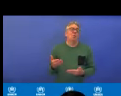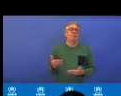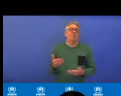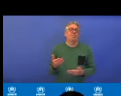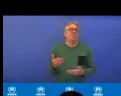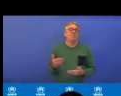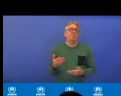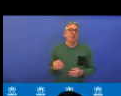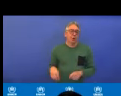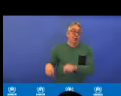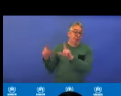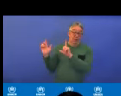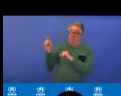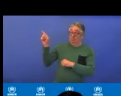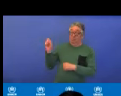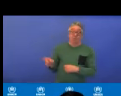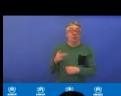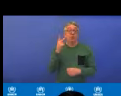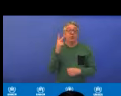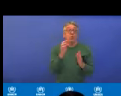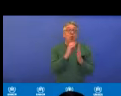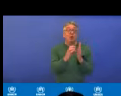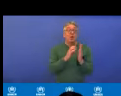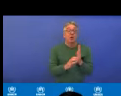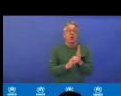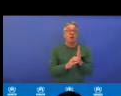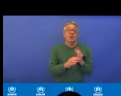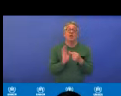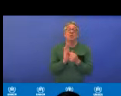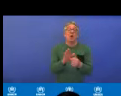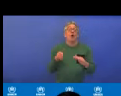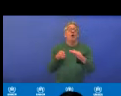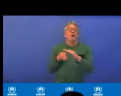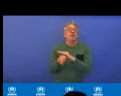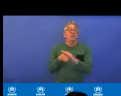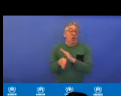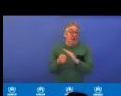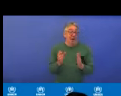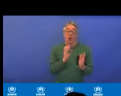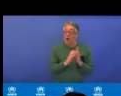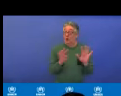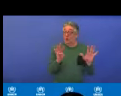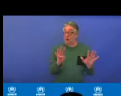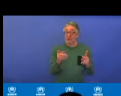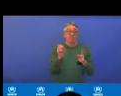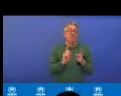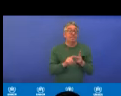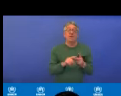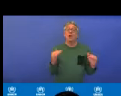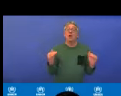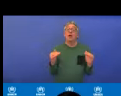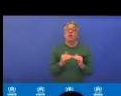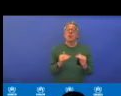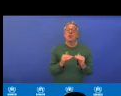2 articles that we have done this for example, accessibility, Article 9, and equality and non-discrimination, Article